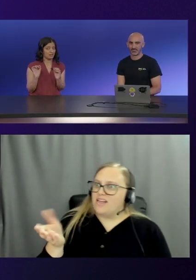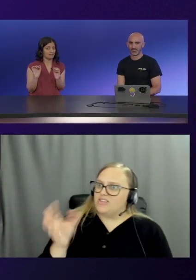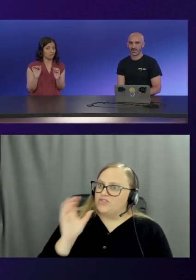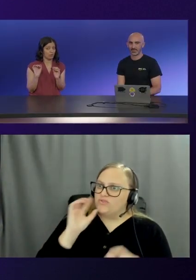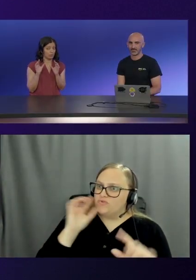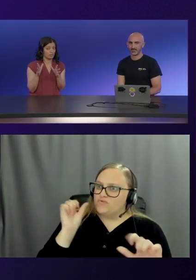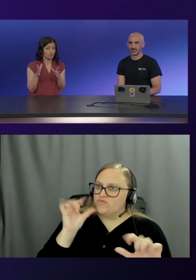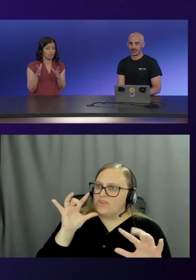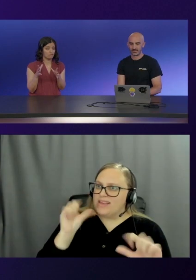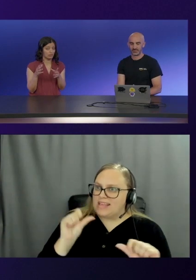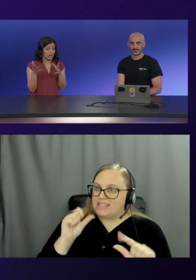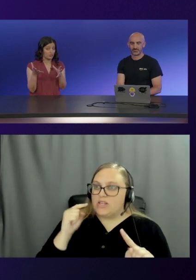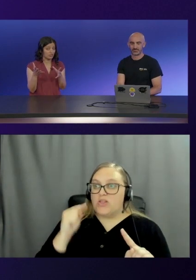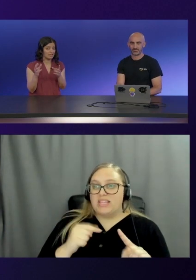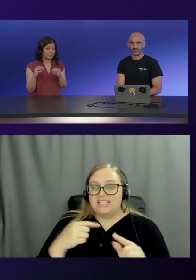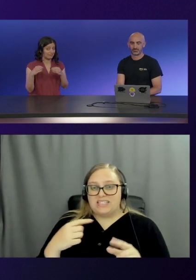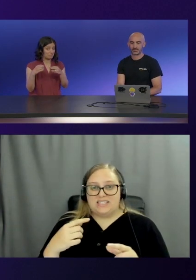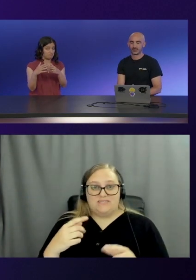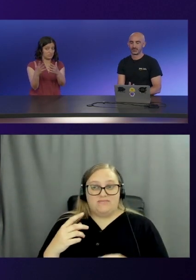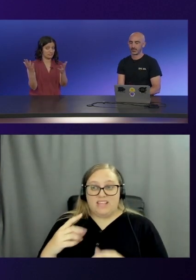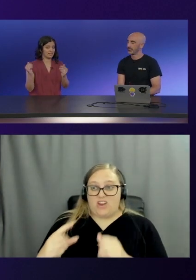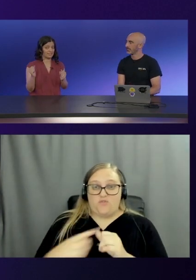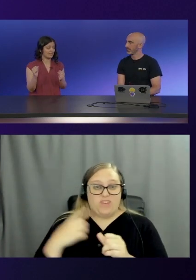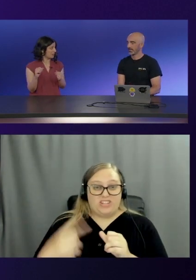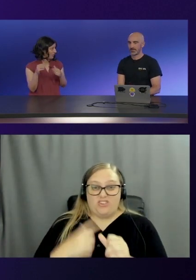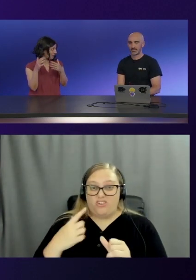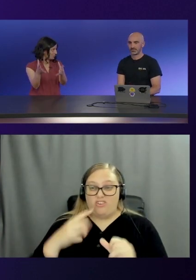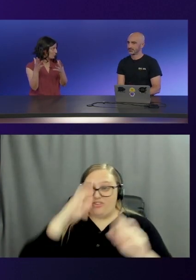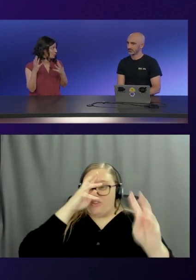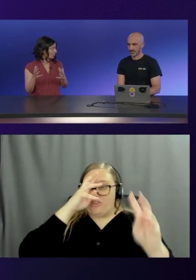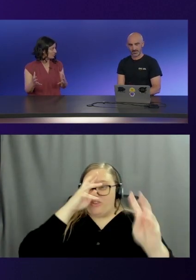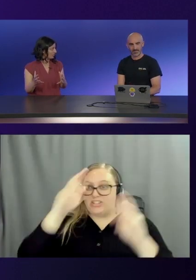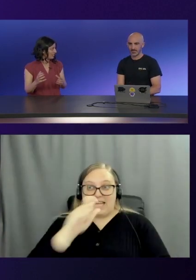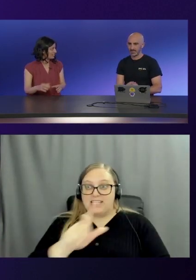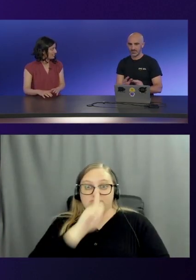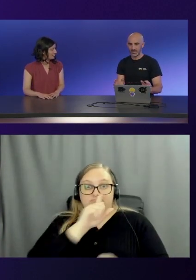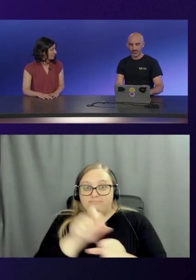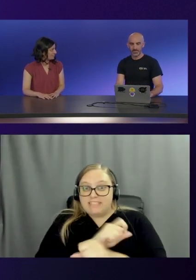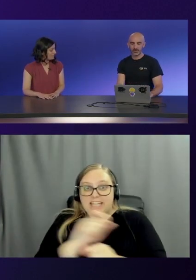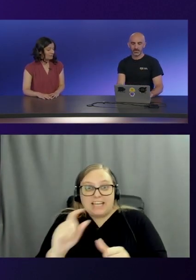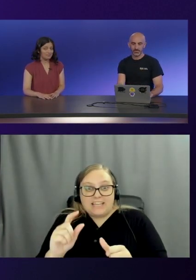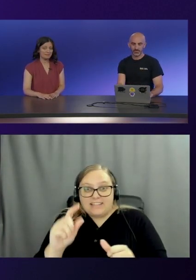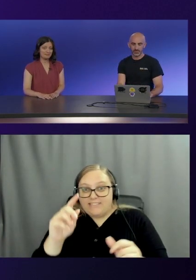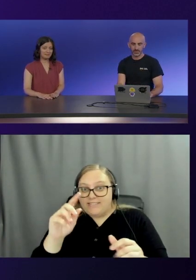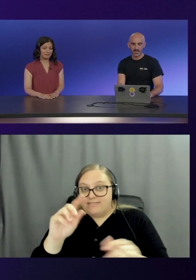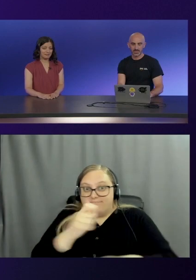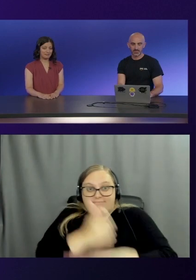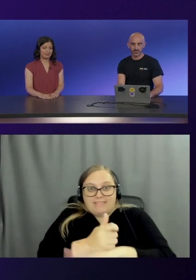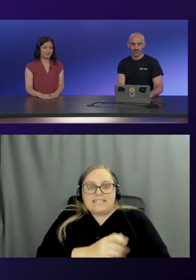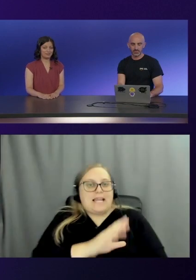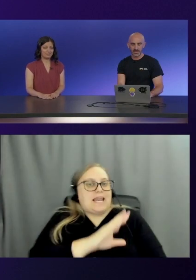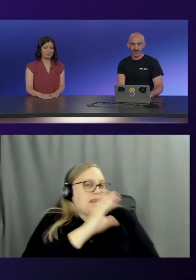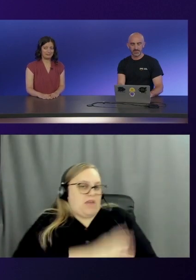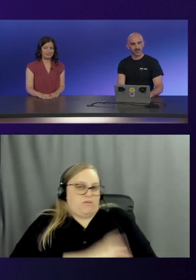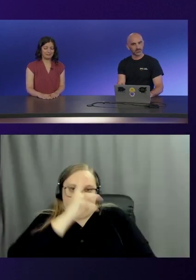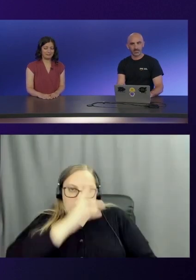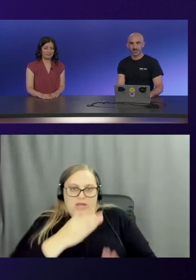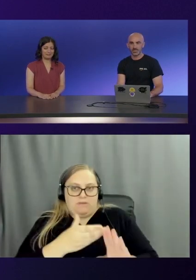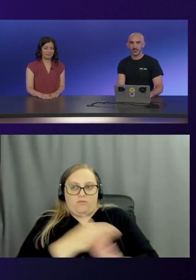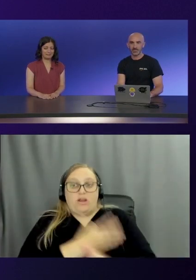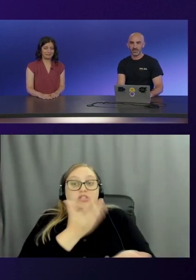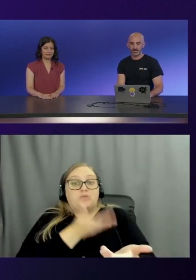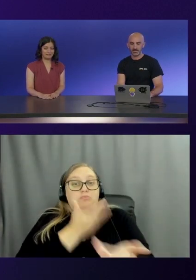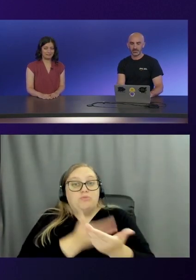is an original creation, like doesn't exist anywhere. This was just created. It's never been created before, and actually to prove that, let's